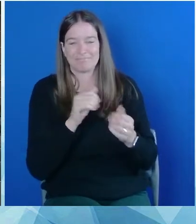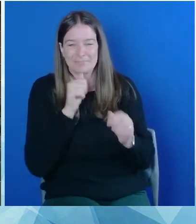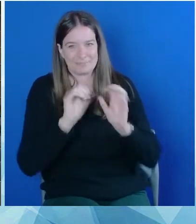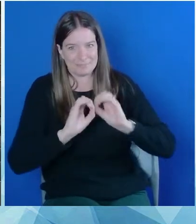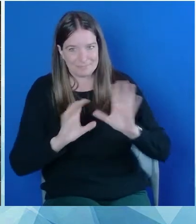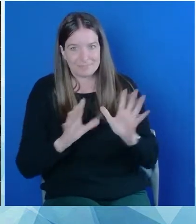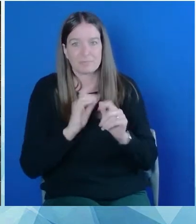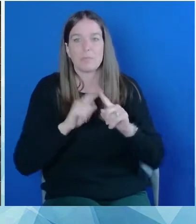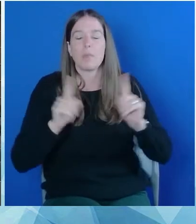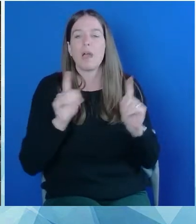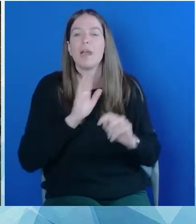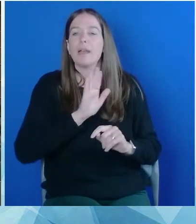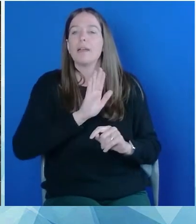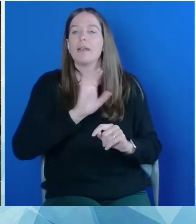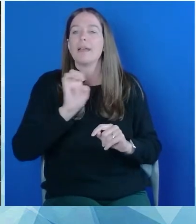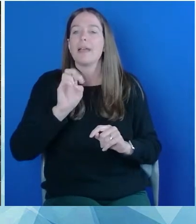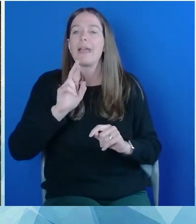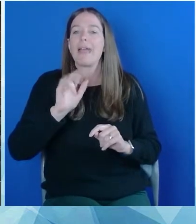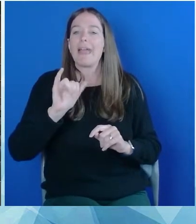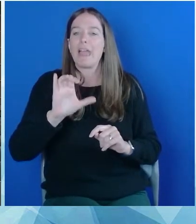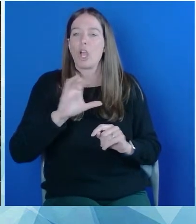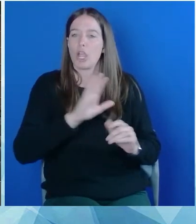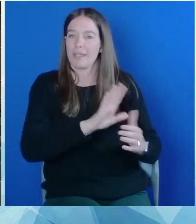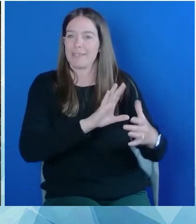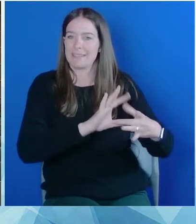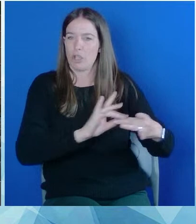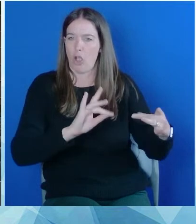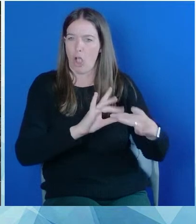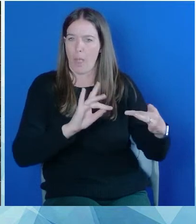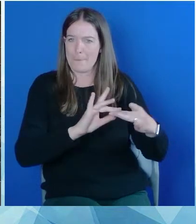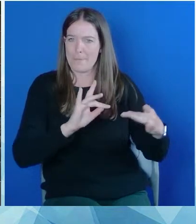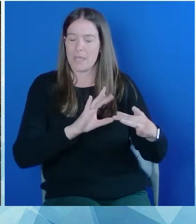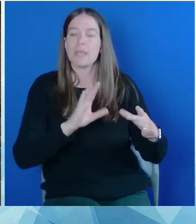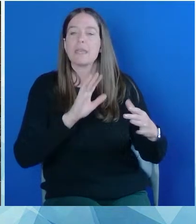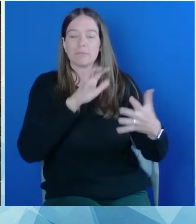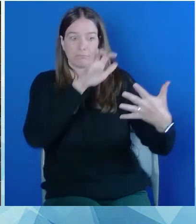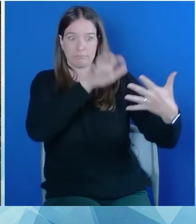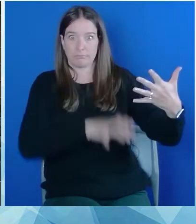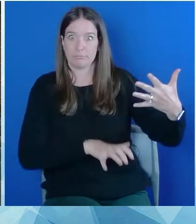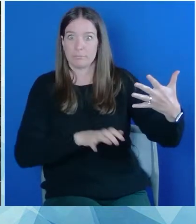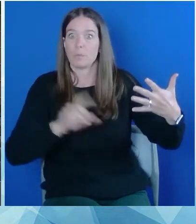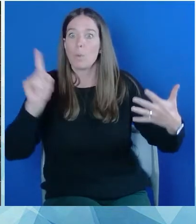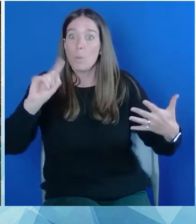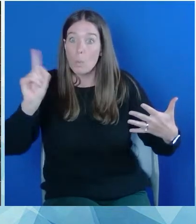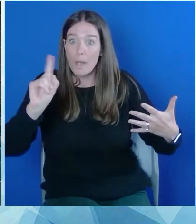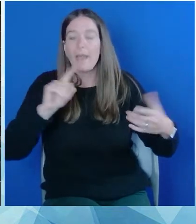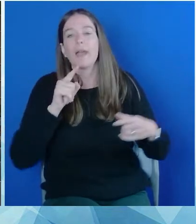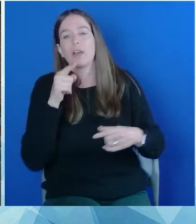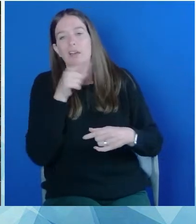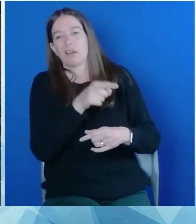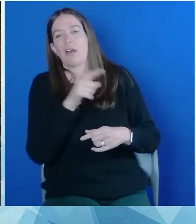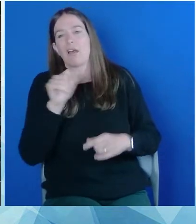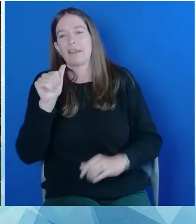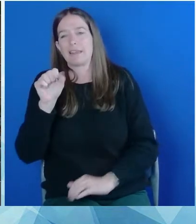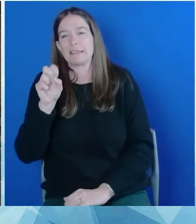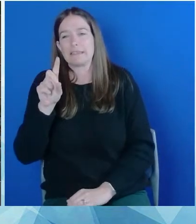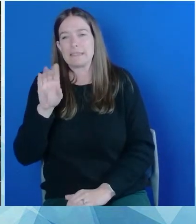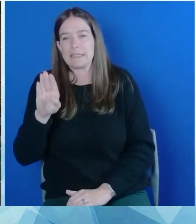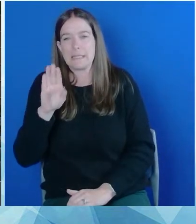His entire comment is on the public site, on the ASDB website, if you guys want the full of what he actually was trying to get